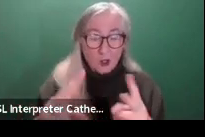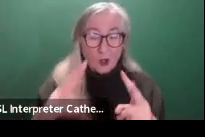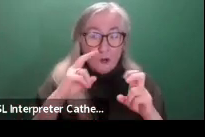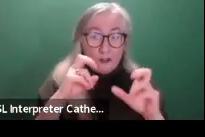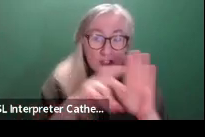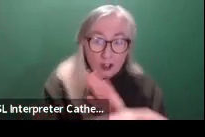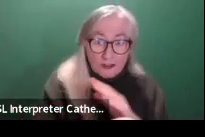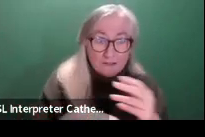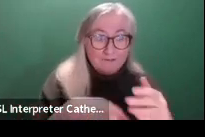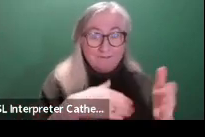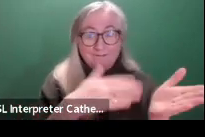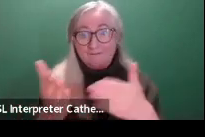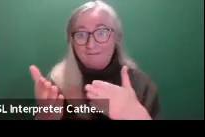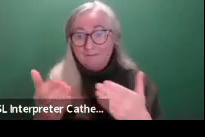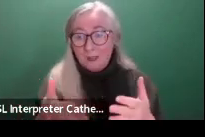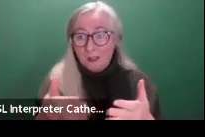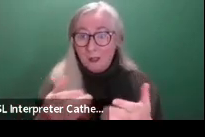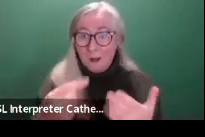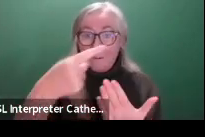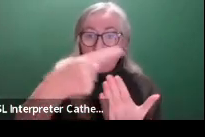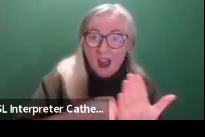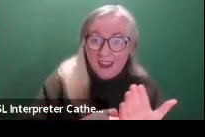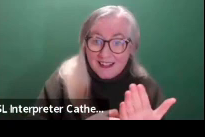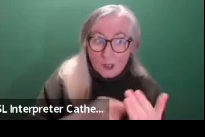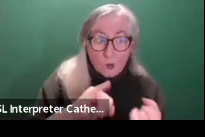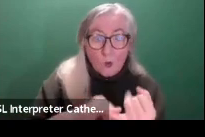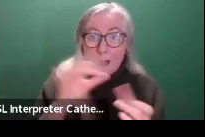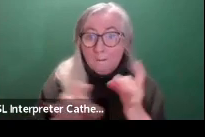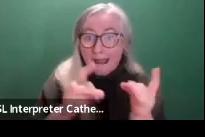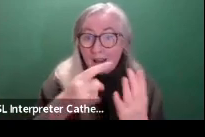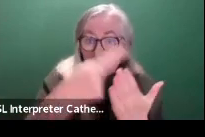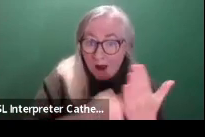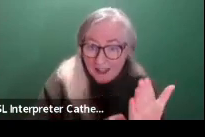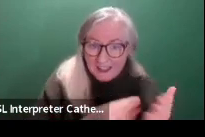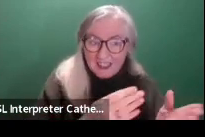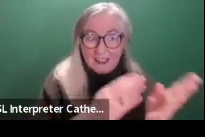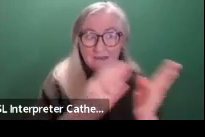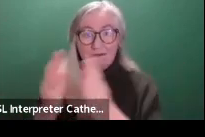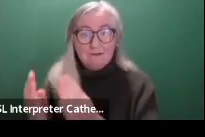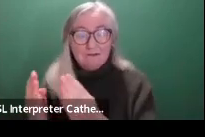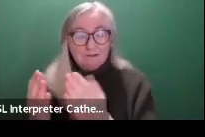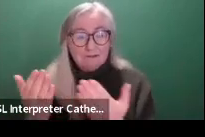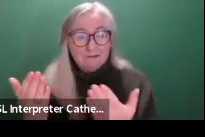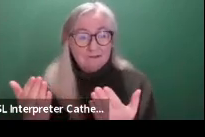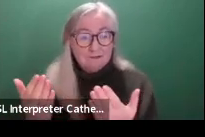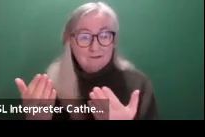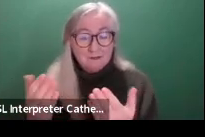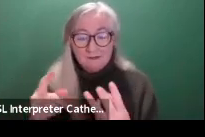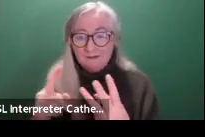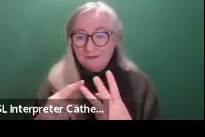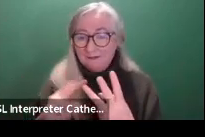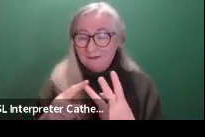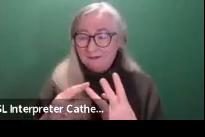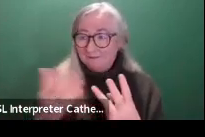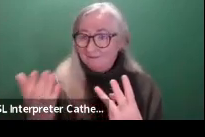researchers, they heard from policy makers, they heard from people